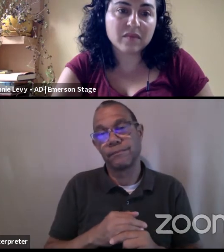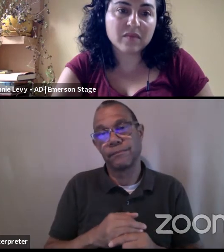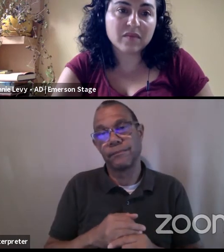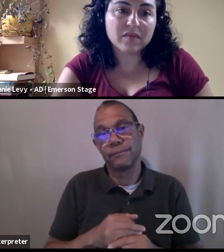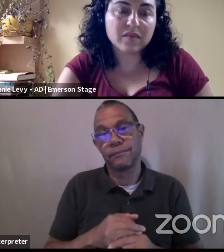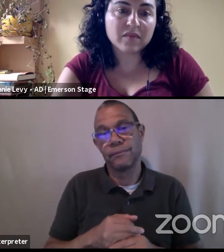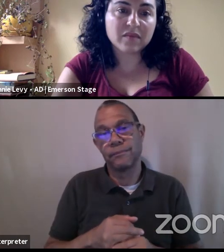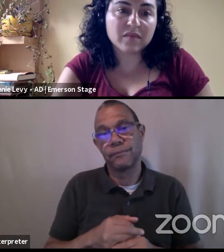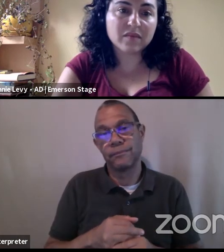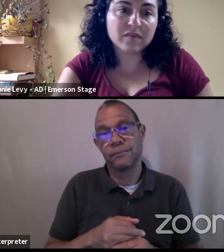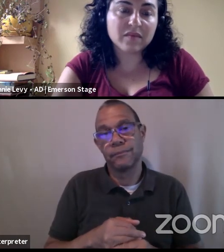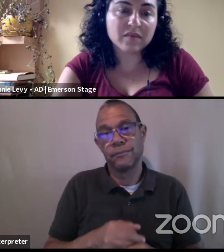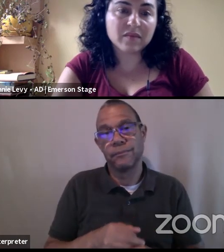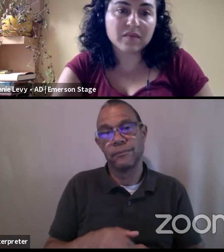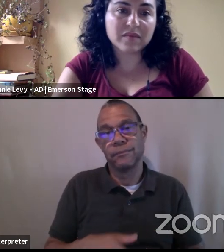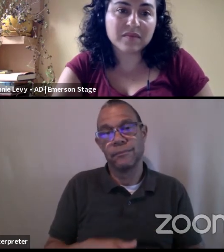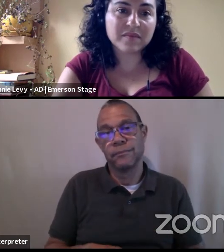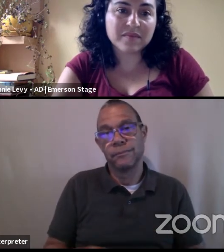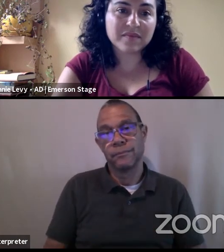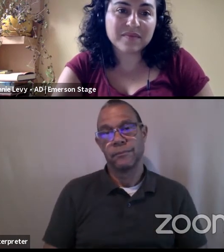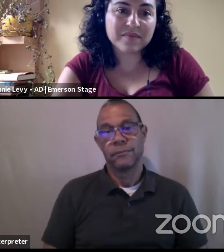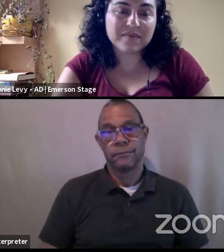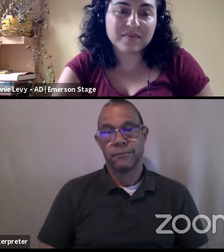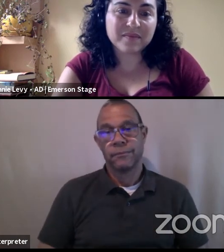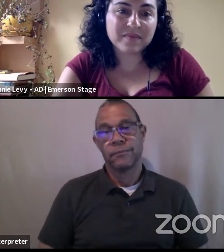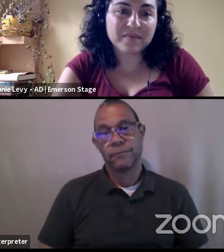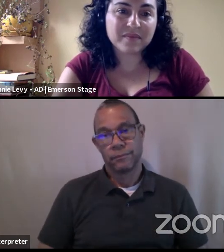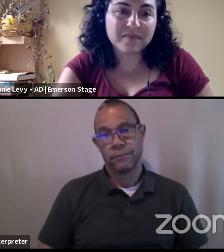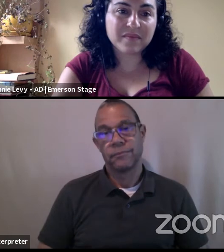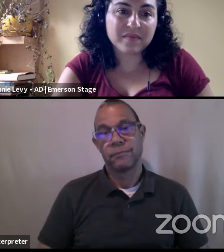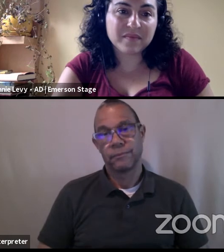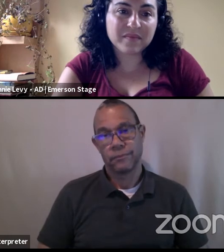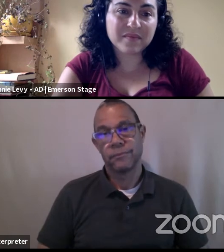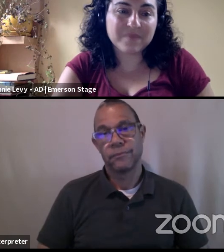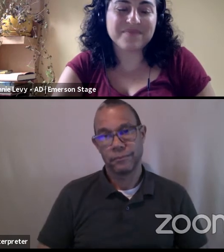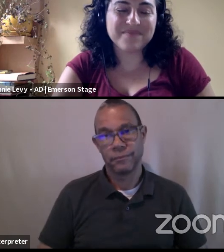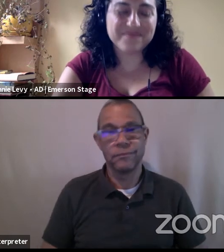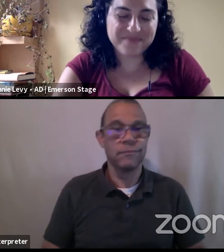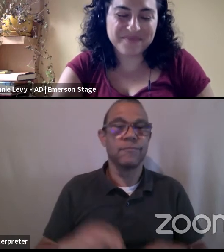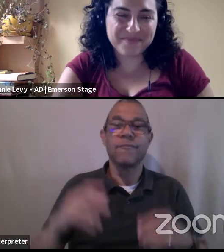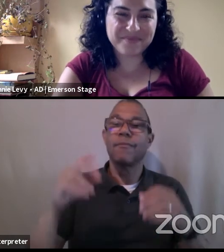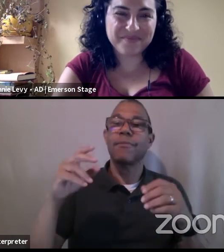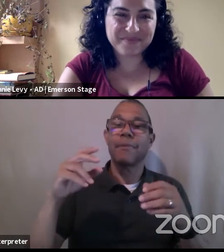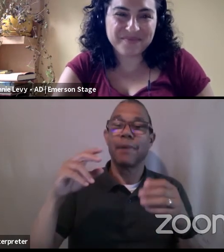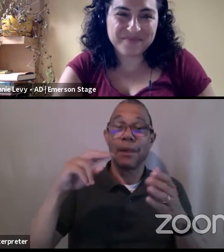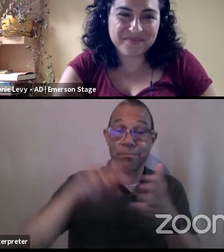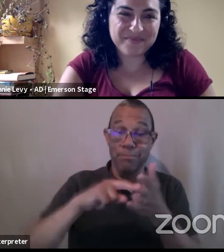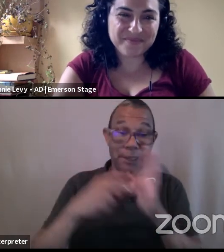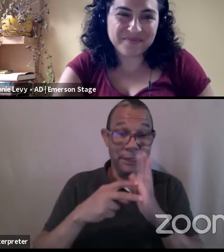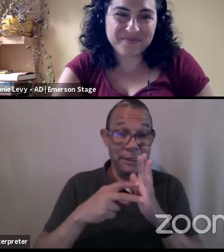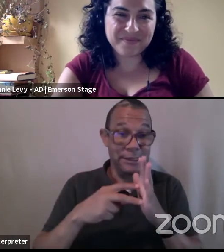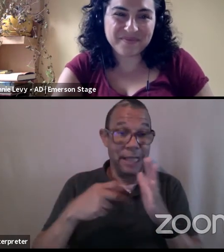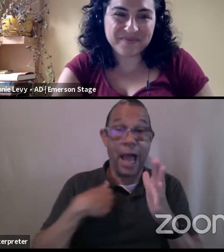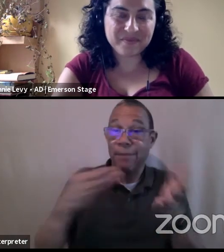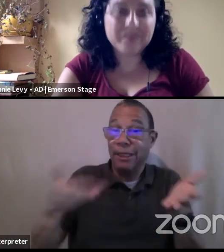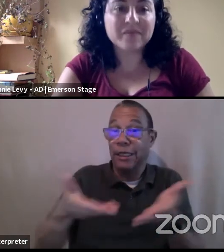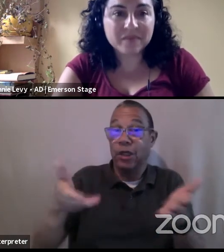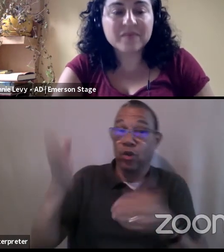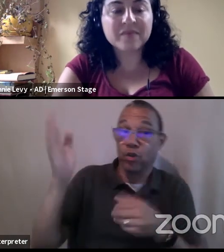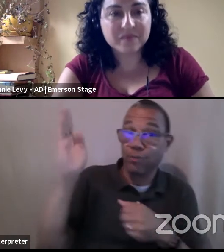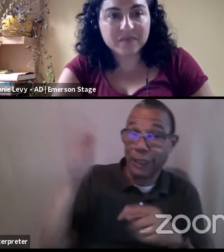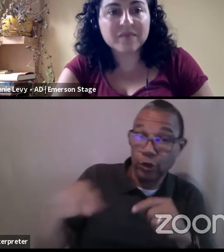mean that, uh, I have, you know, uh, I have solved all the problems. No, I also have my artistic past.